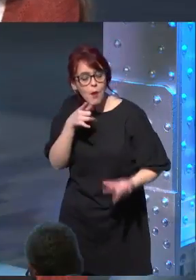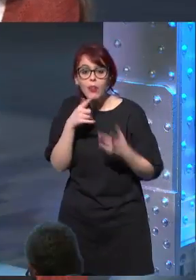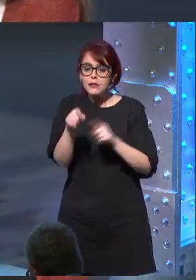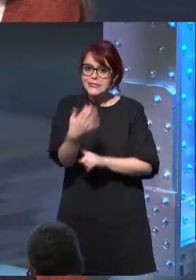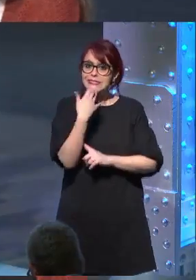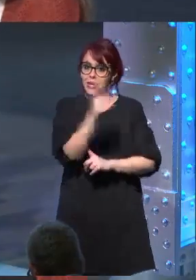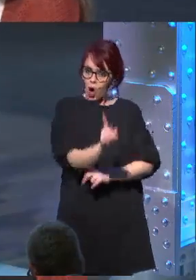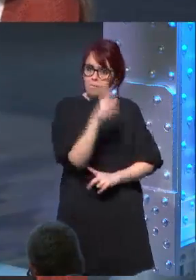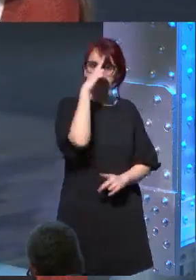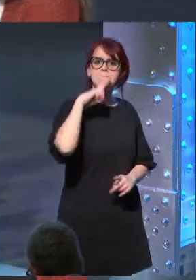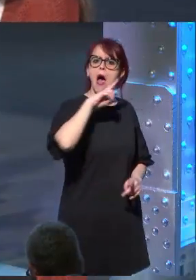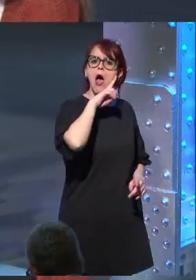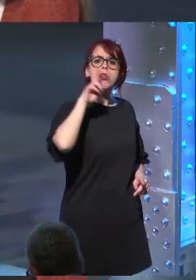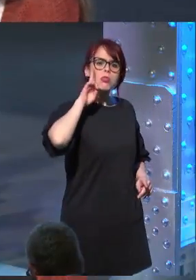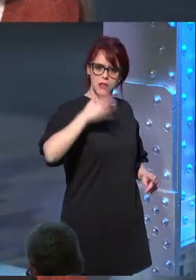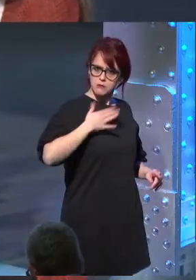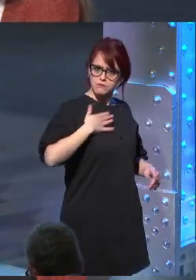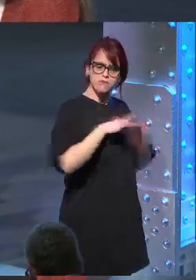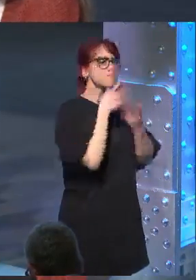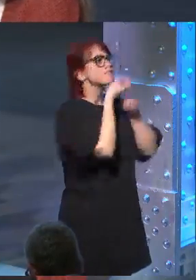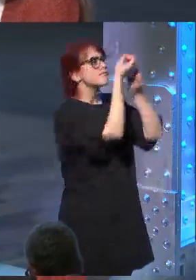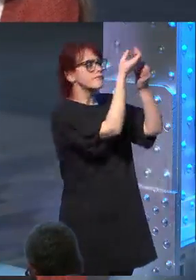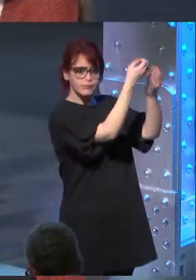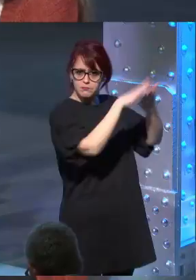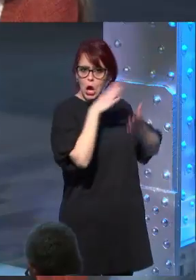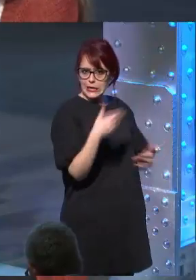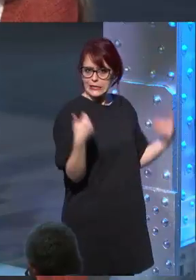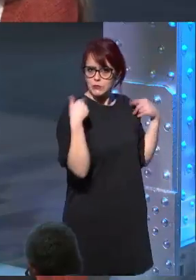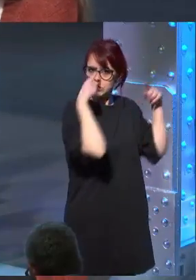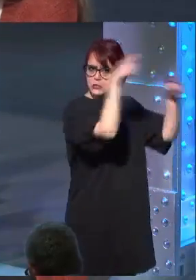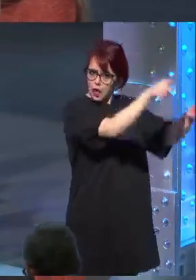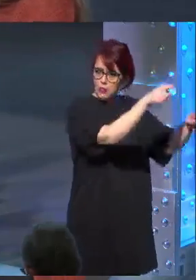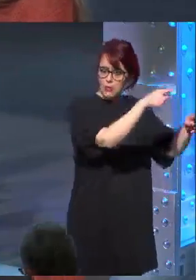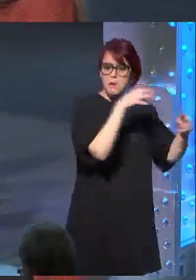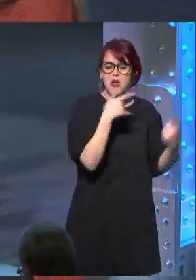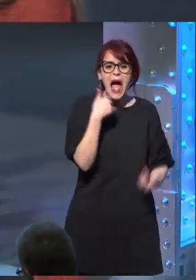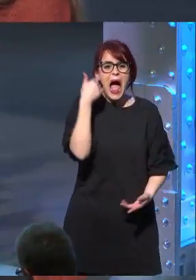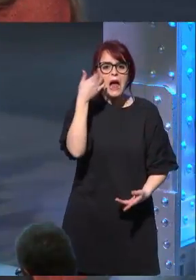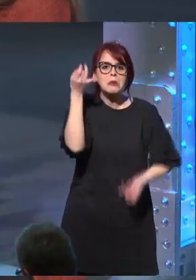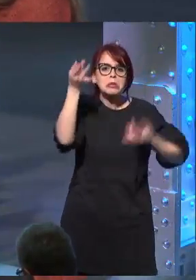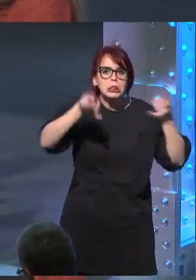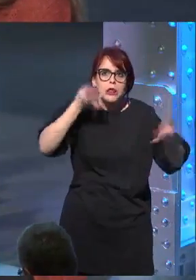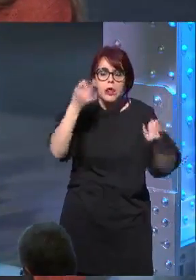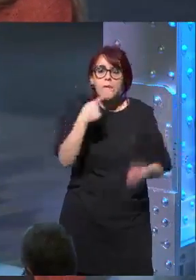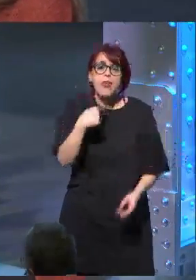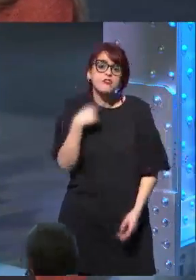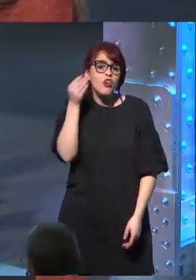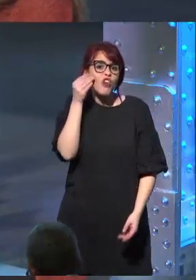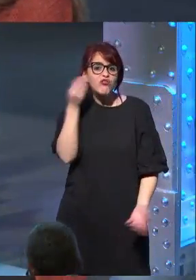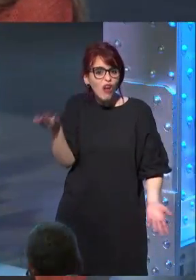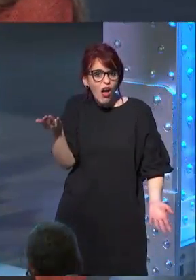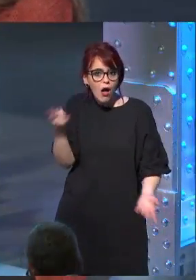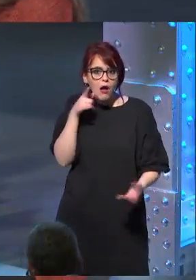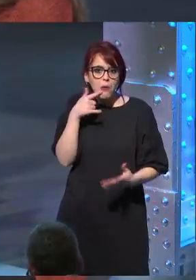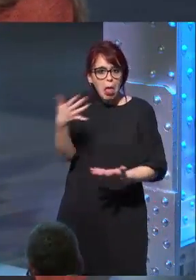about it among friends or to my parents, but this needs to be something very serious,